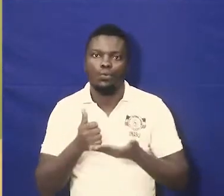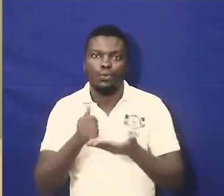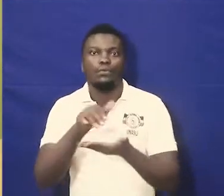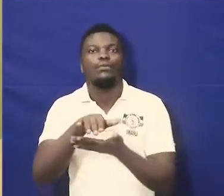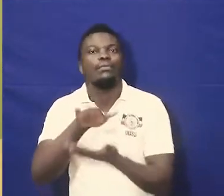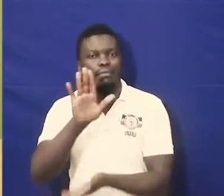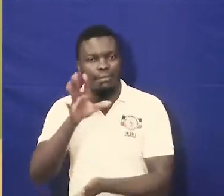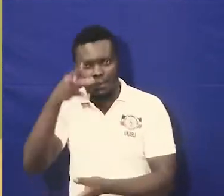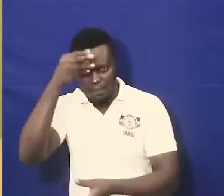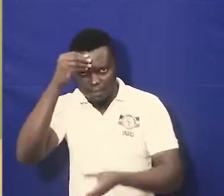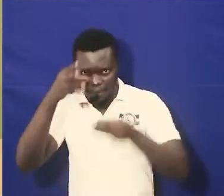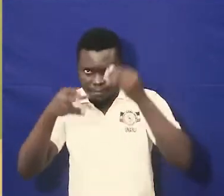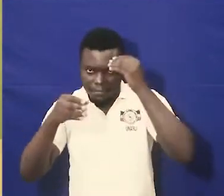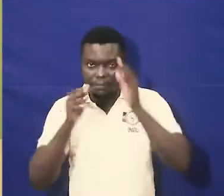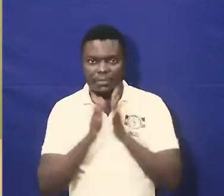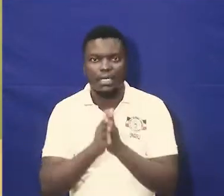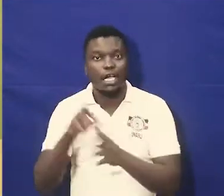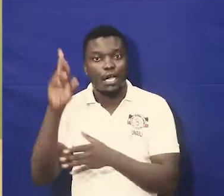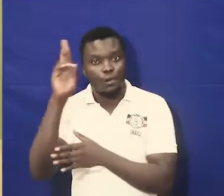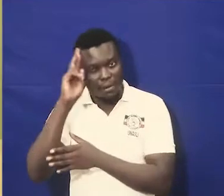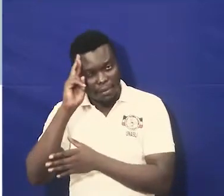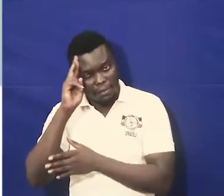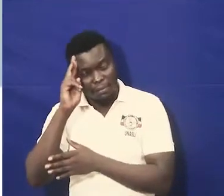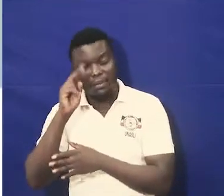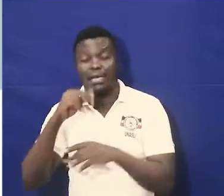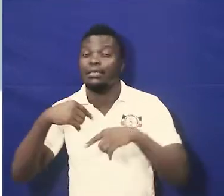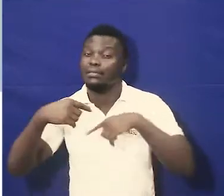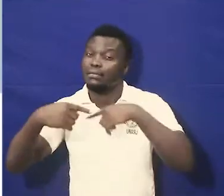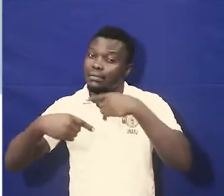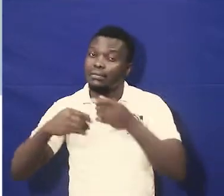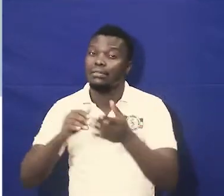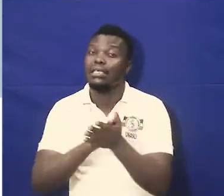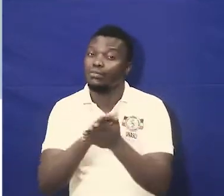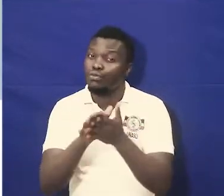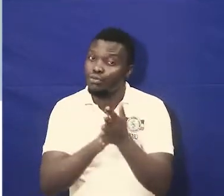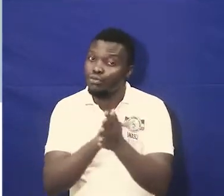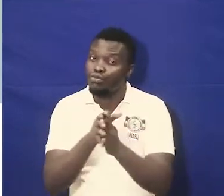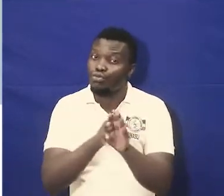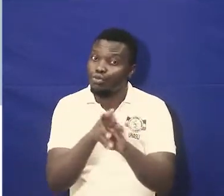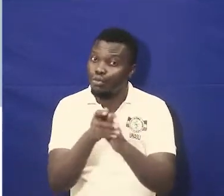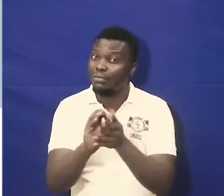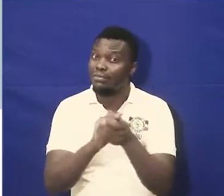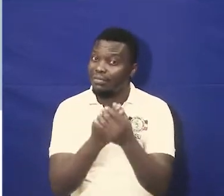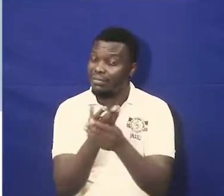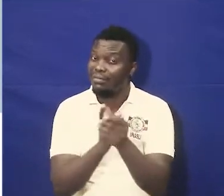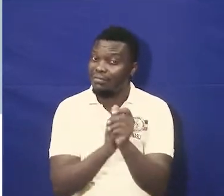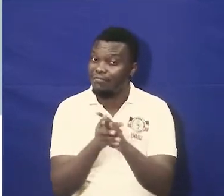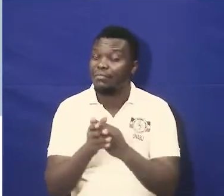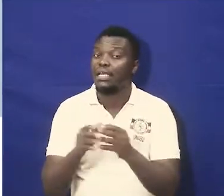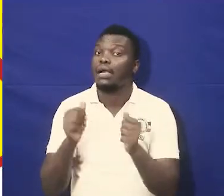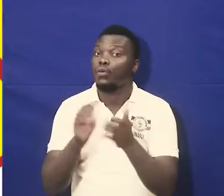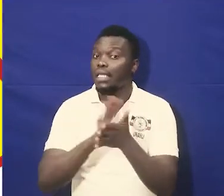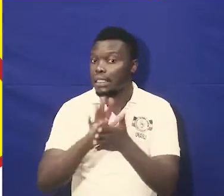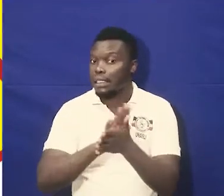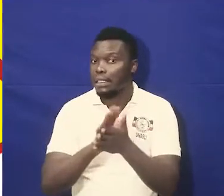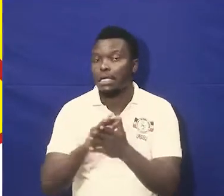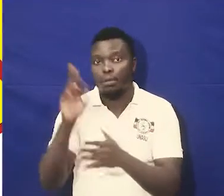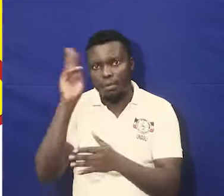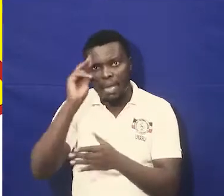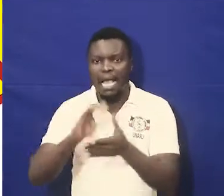more. Remember to always wash your hands with soap. Remember not to shake